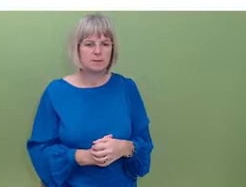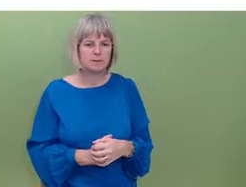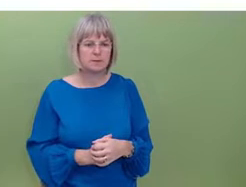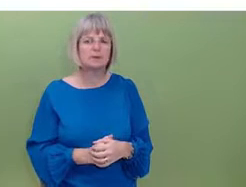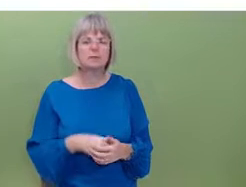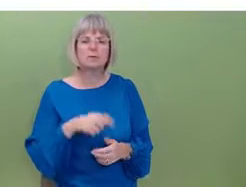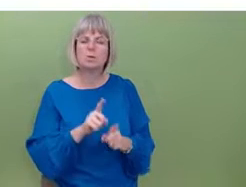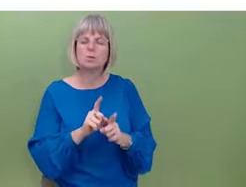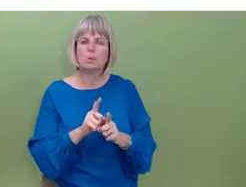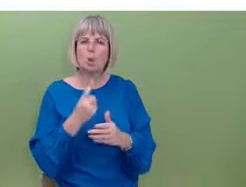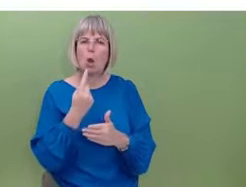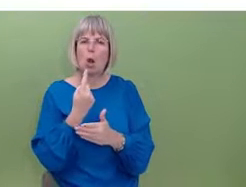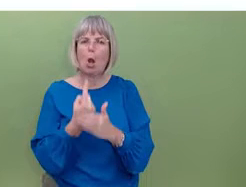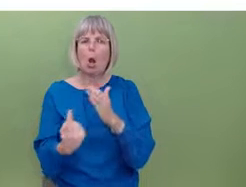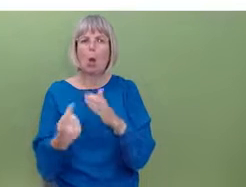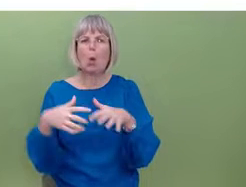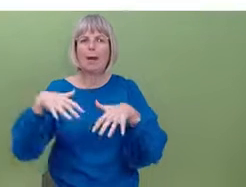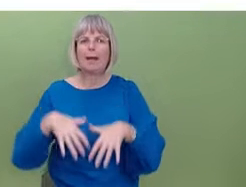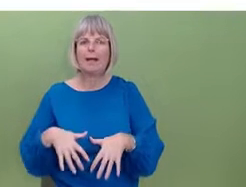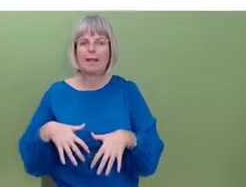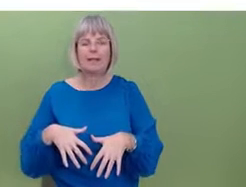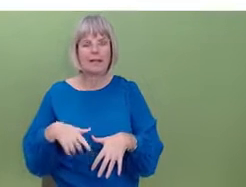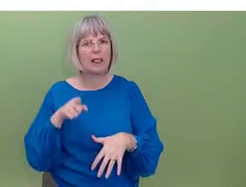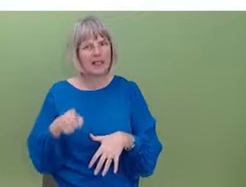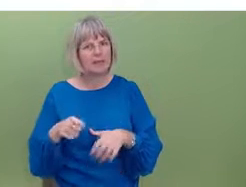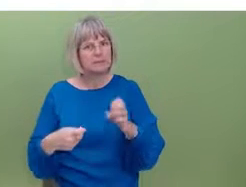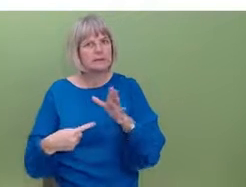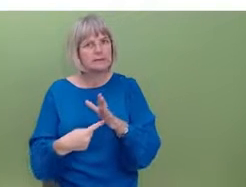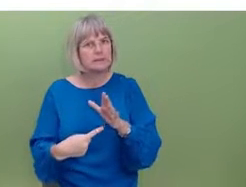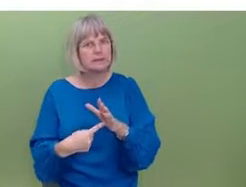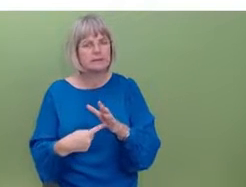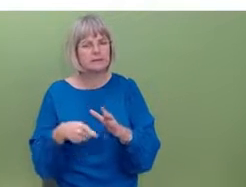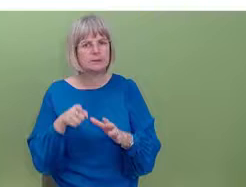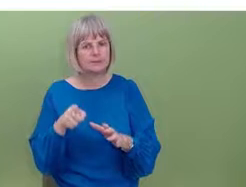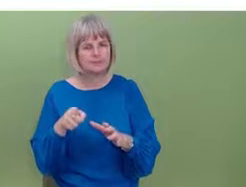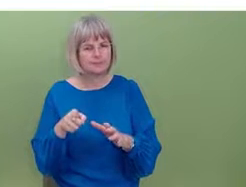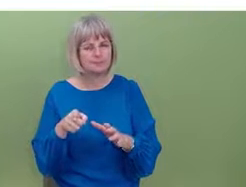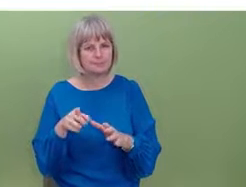Loneliness turns out to be a critical factor,